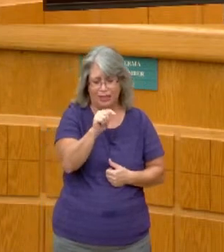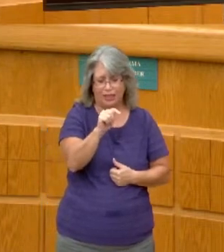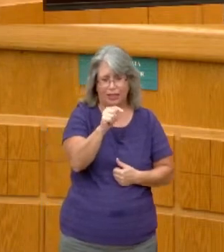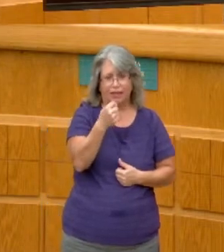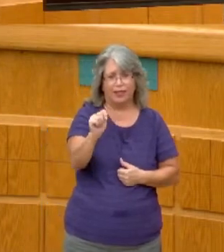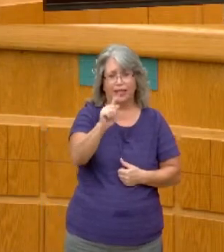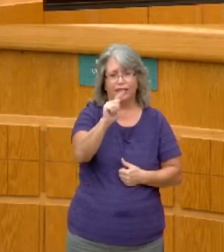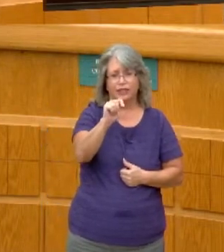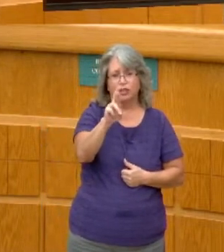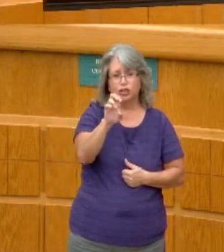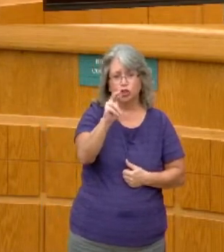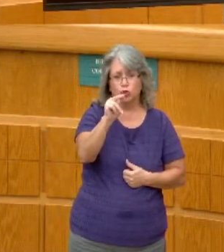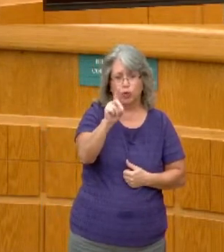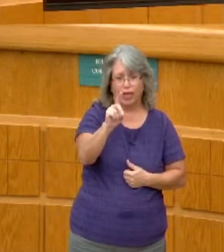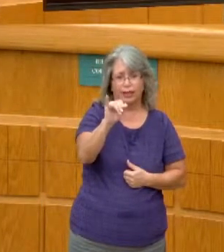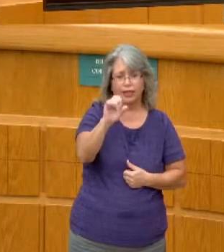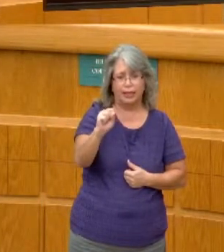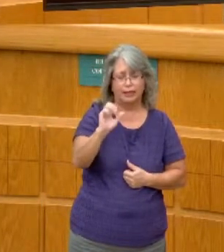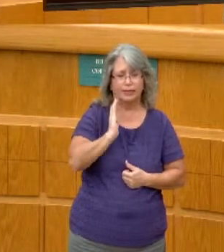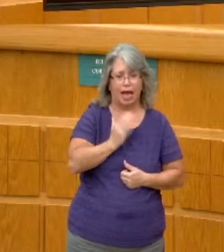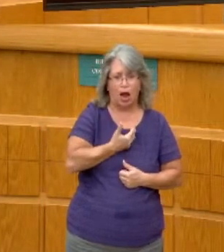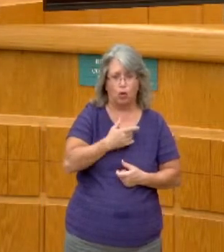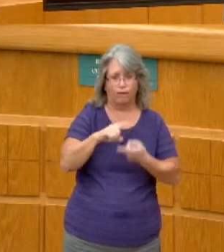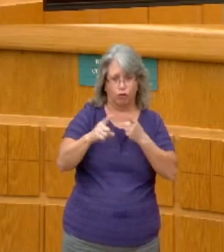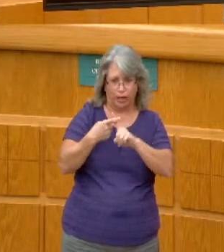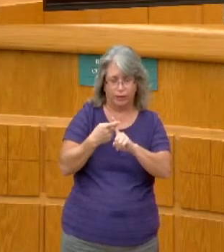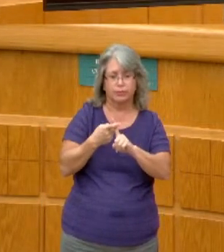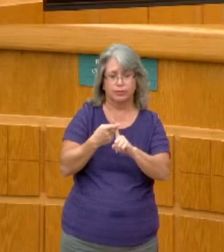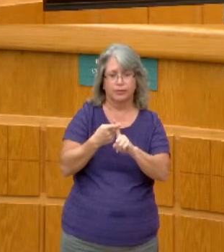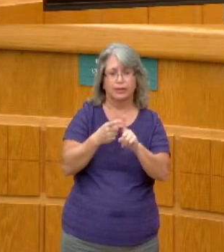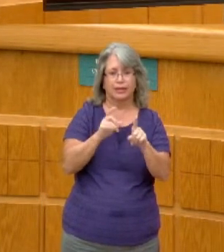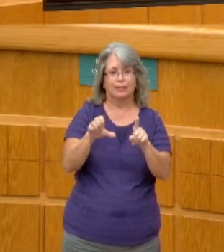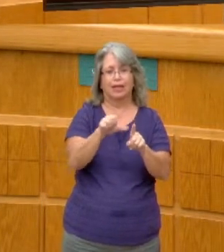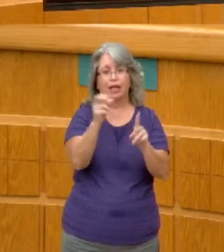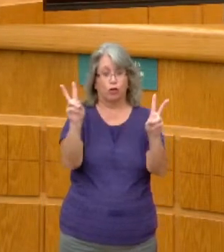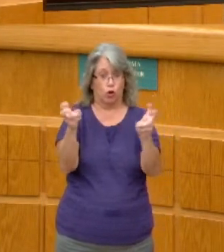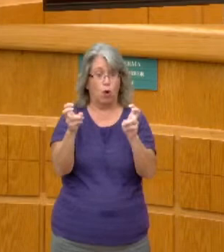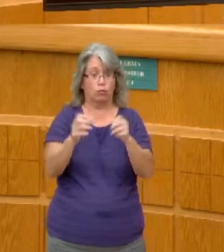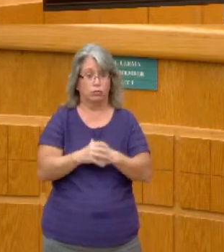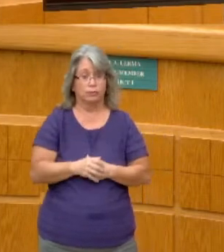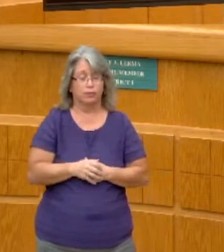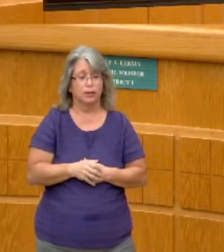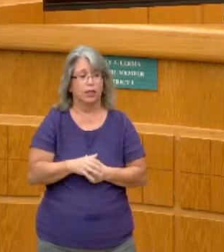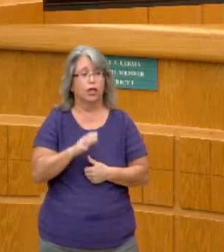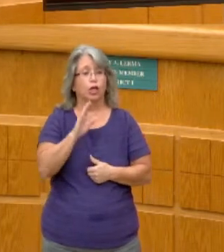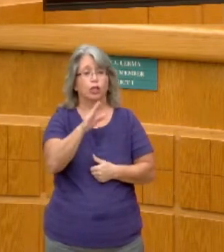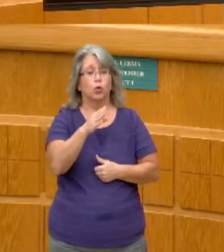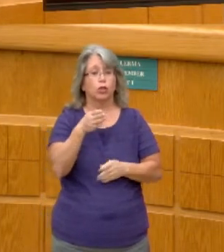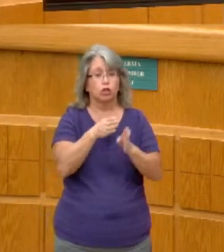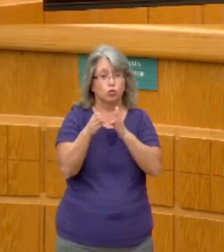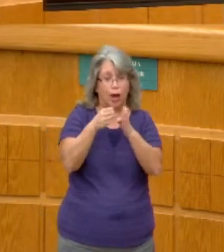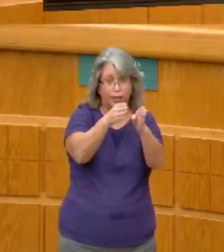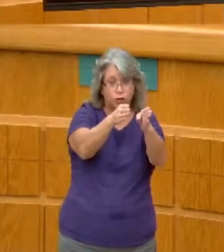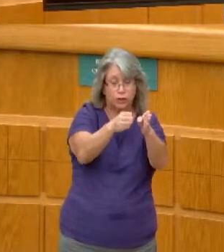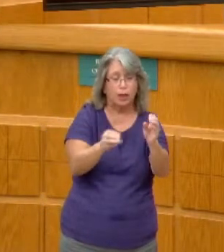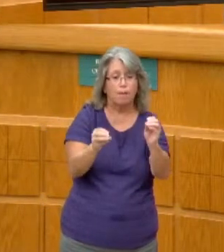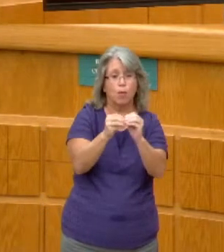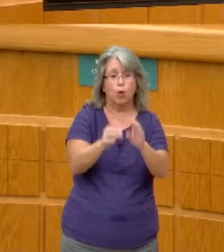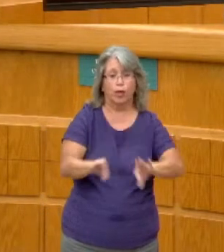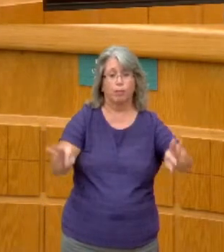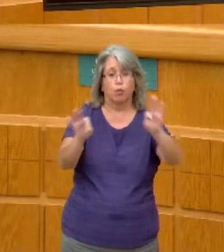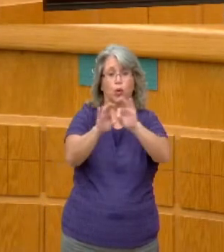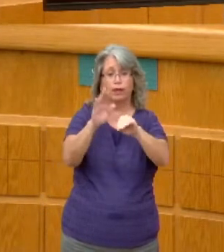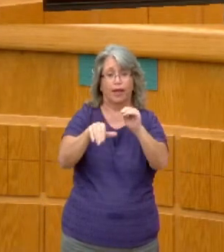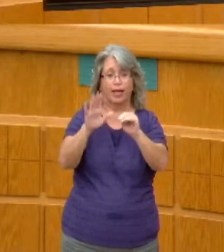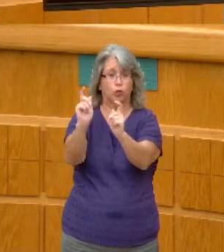that I love, and that is this: your direction is more important than your speed. It's true.